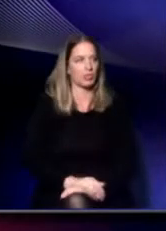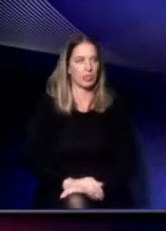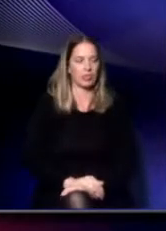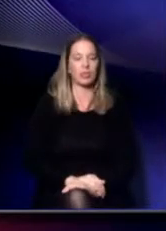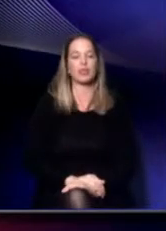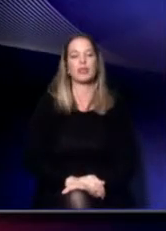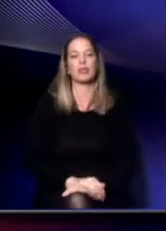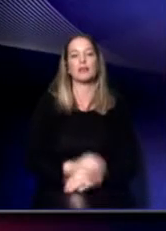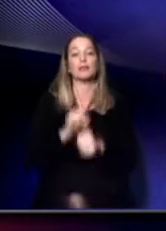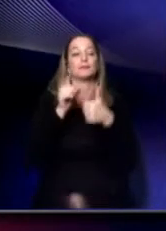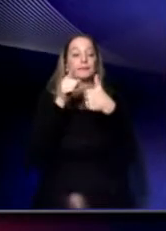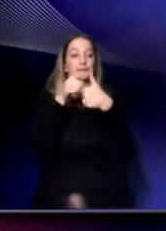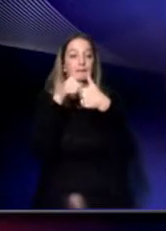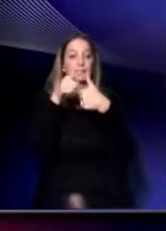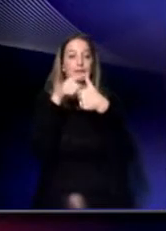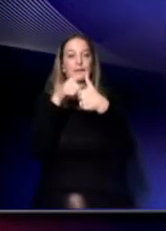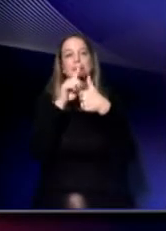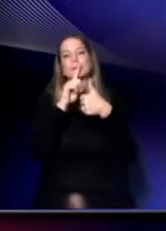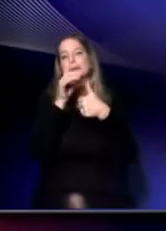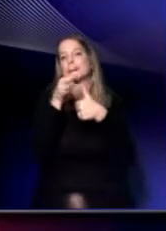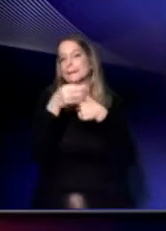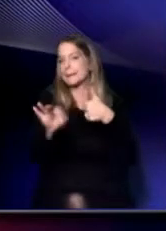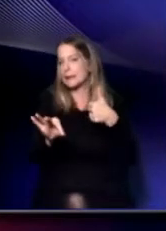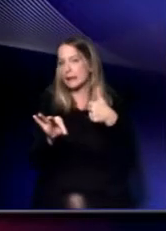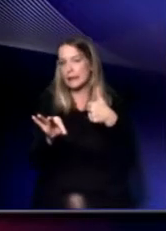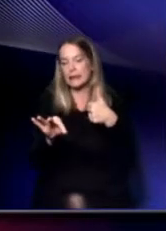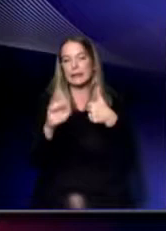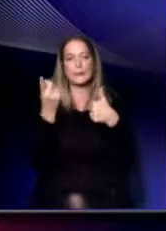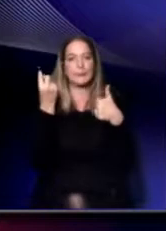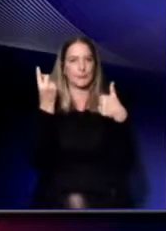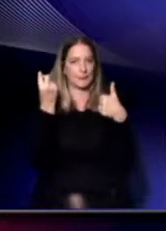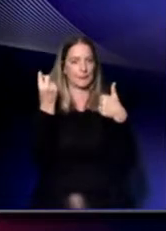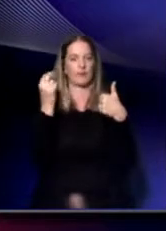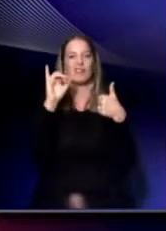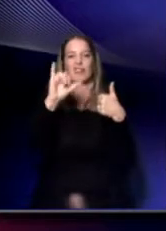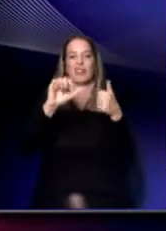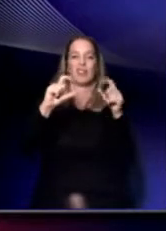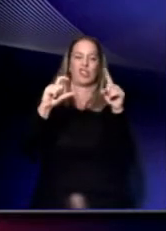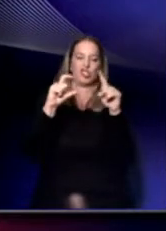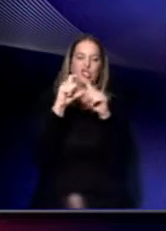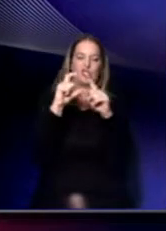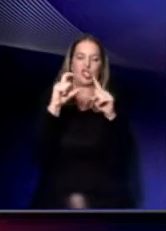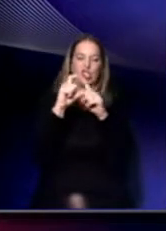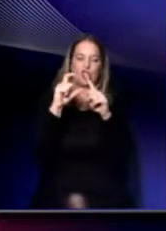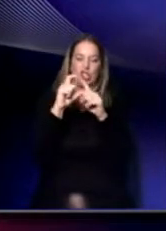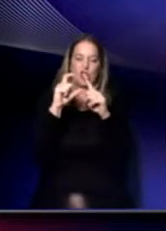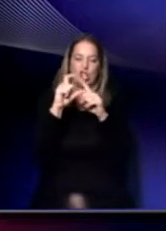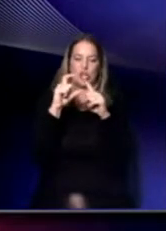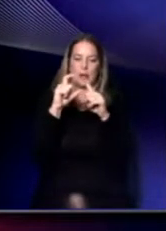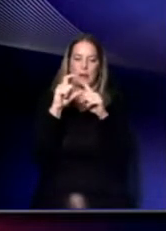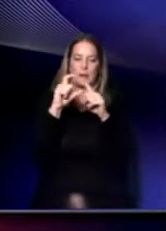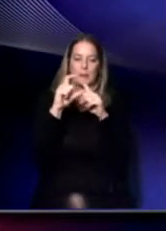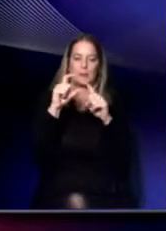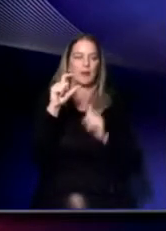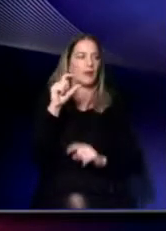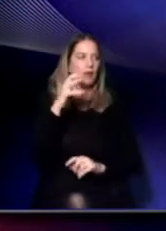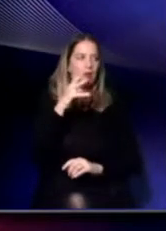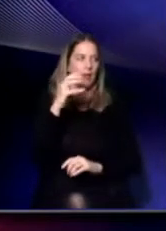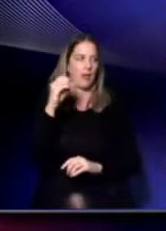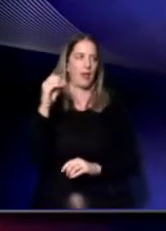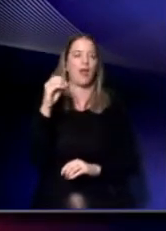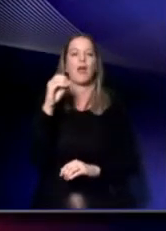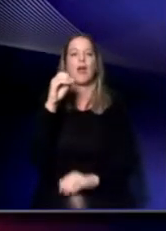The first one, the most simple, is we're taking out the term "and notarize" with